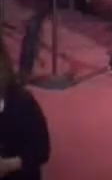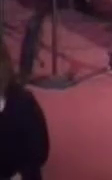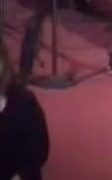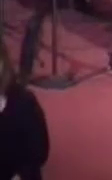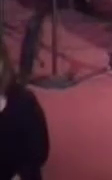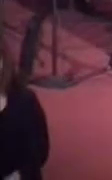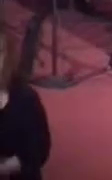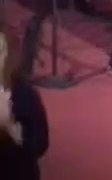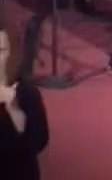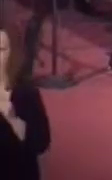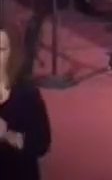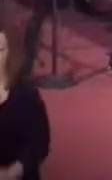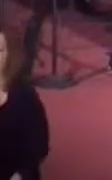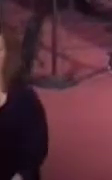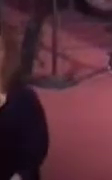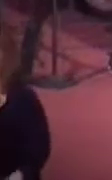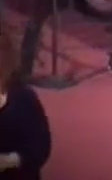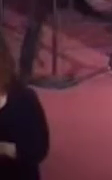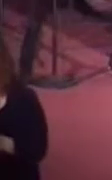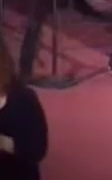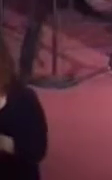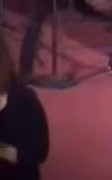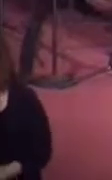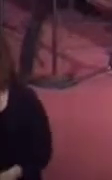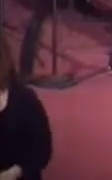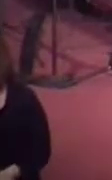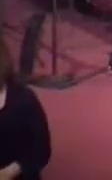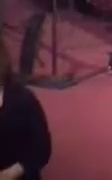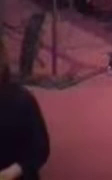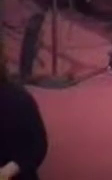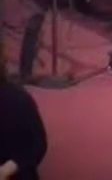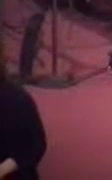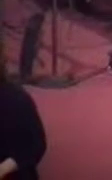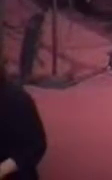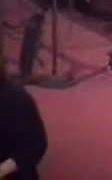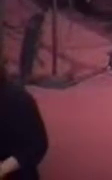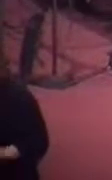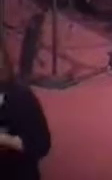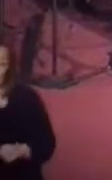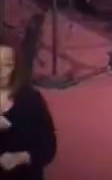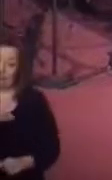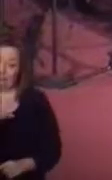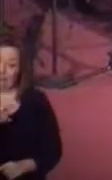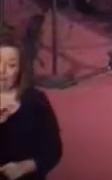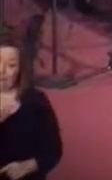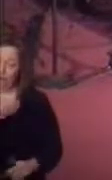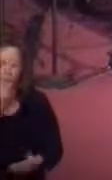I immediately regret this decision. That's what the king is like. But Daniel was a really good man. And